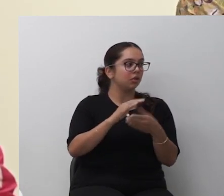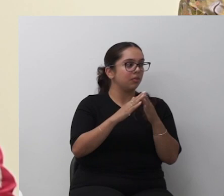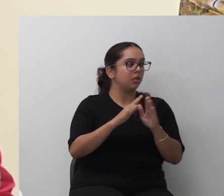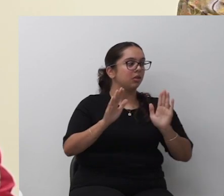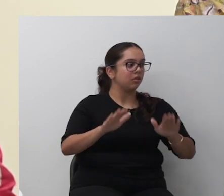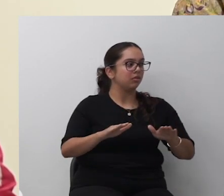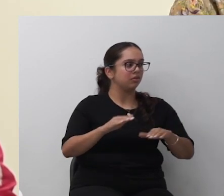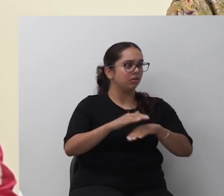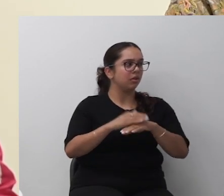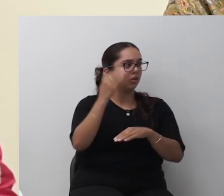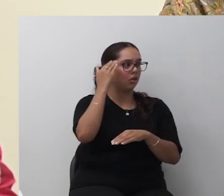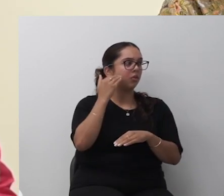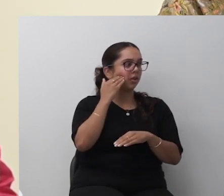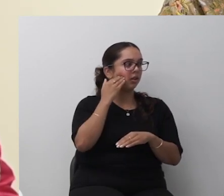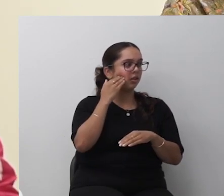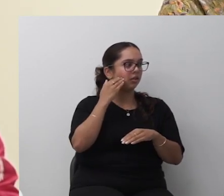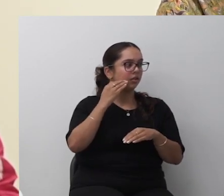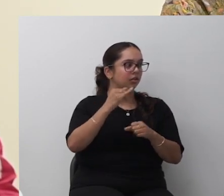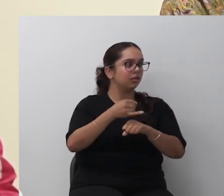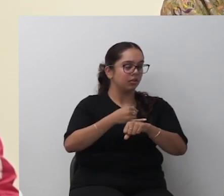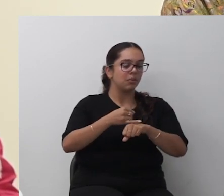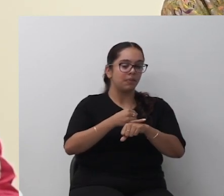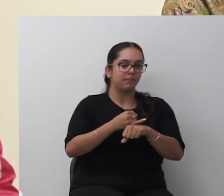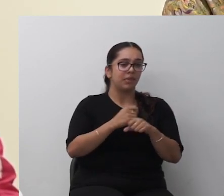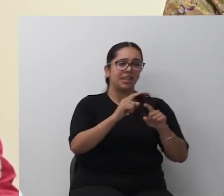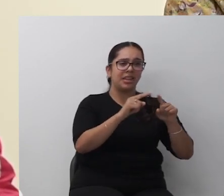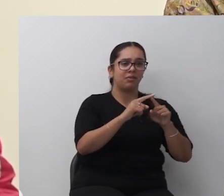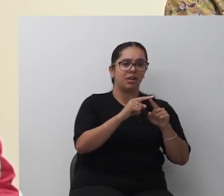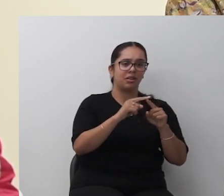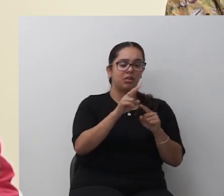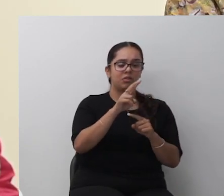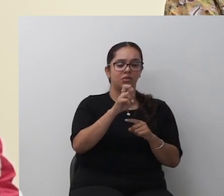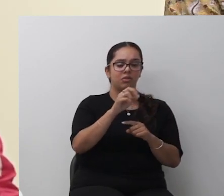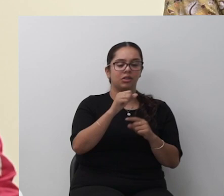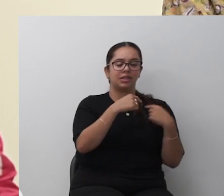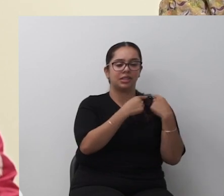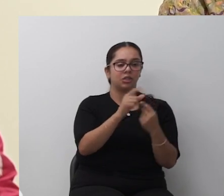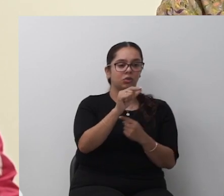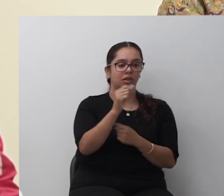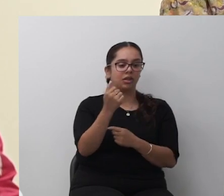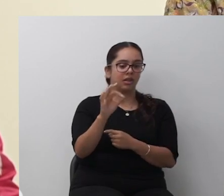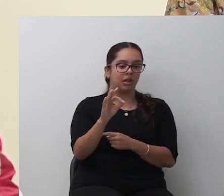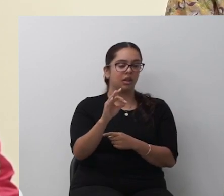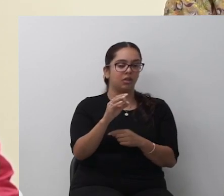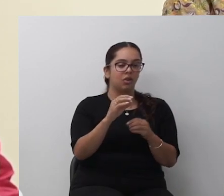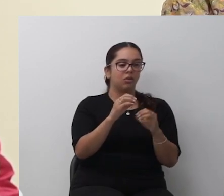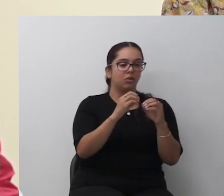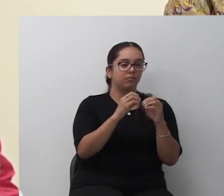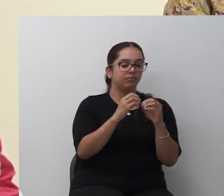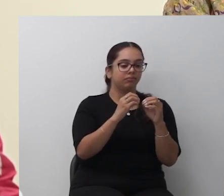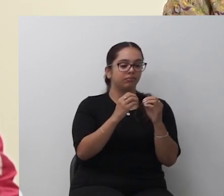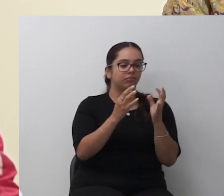been introduced in a few different versions since 2019, and since 2019, organizers and activists